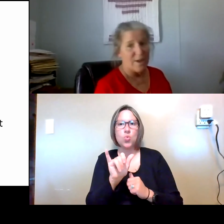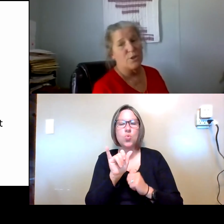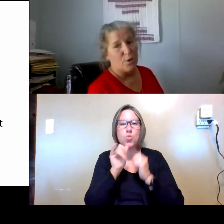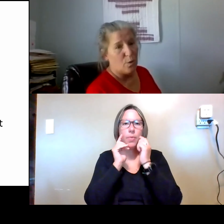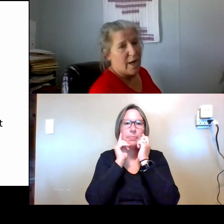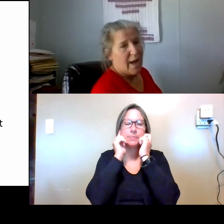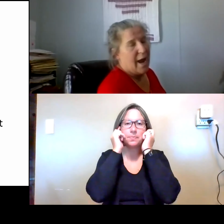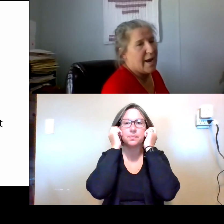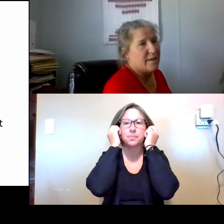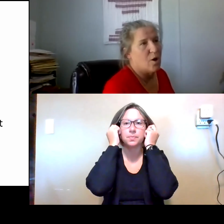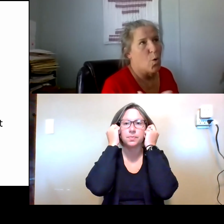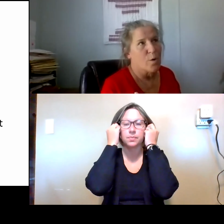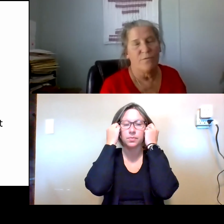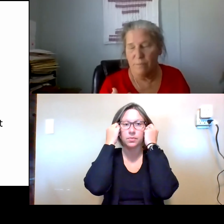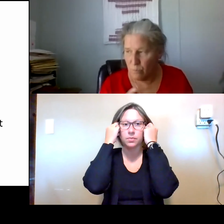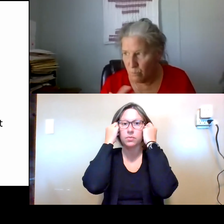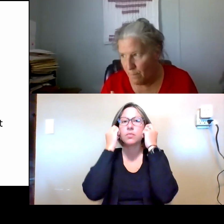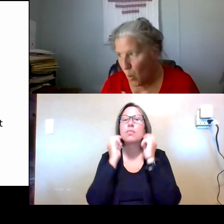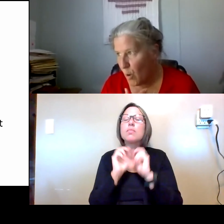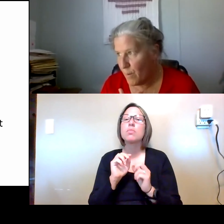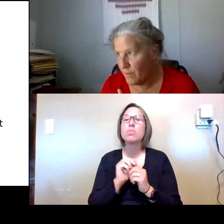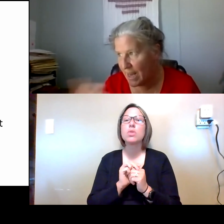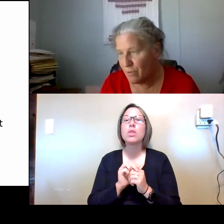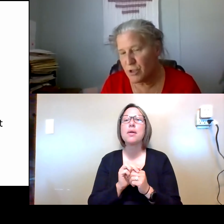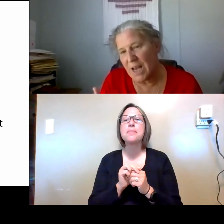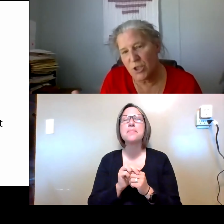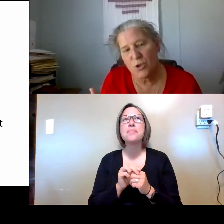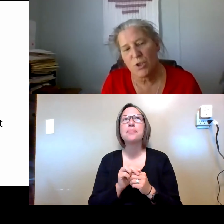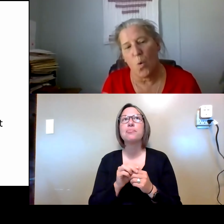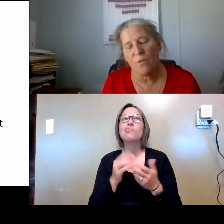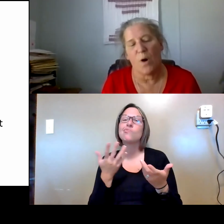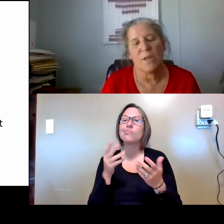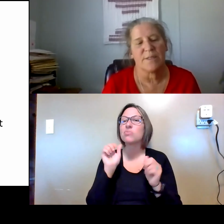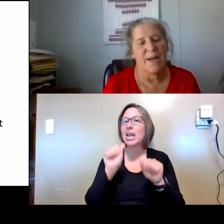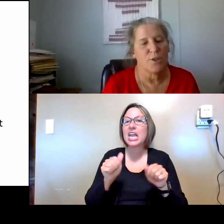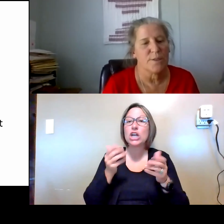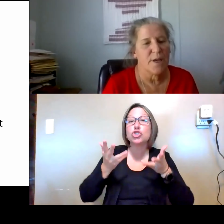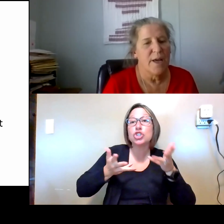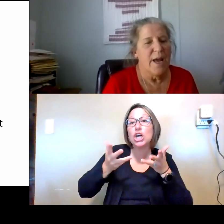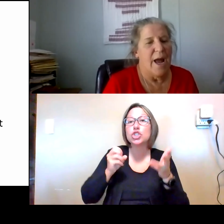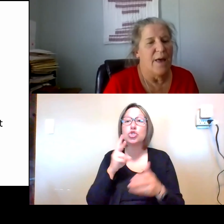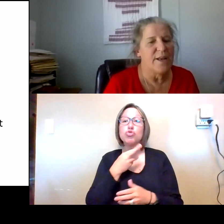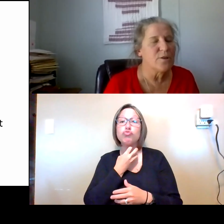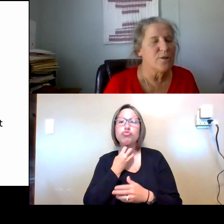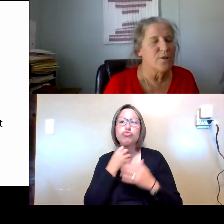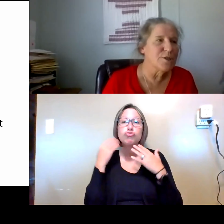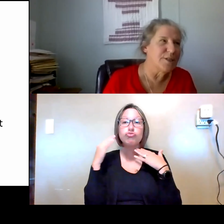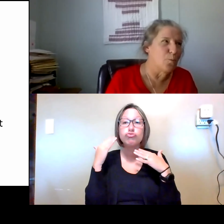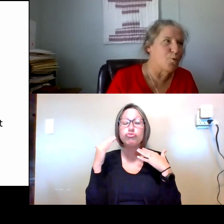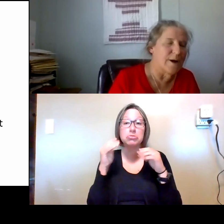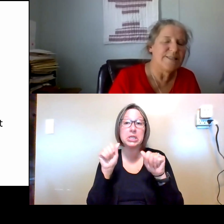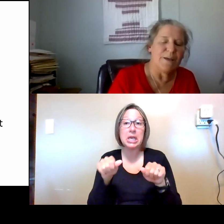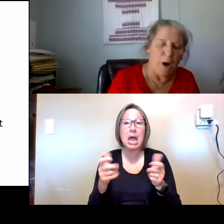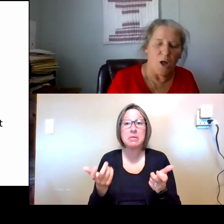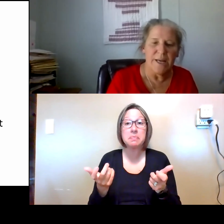more conventional and or either gestures or vocalizations. And these are